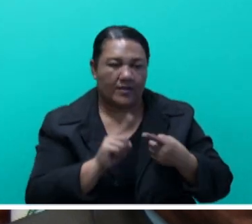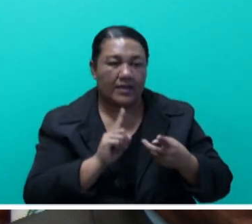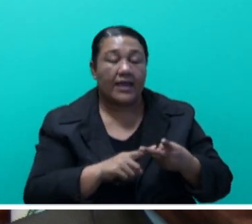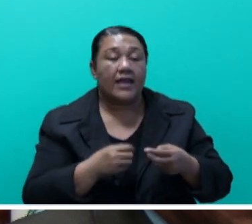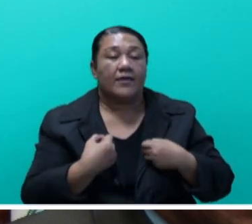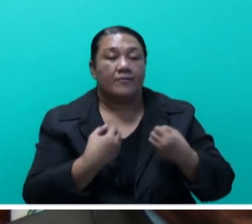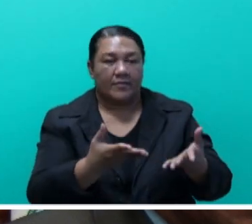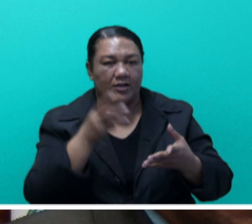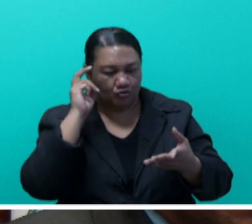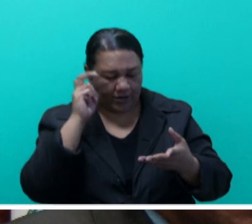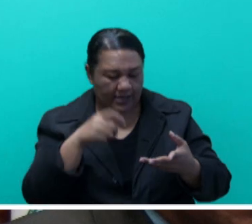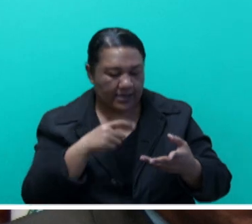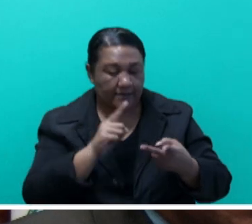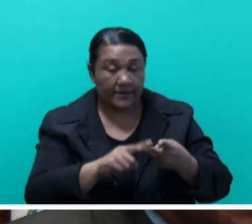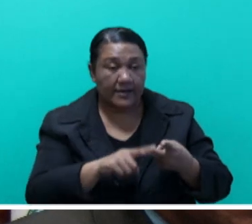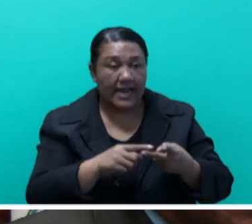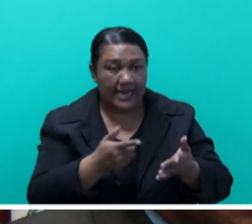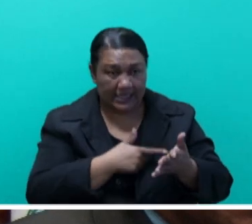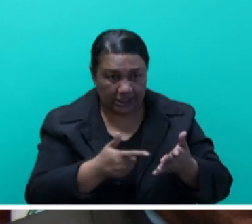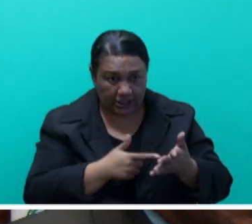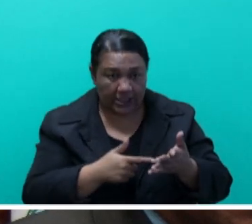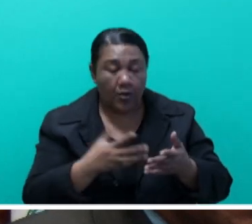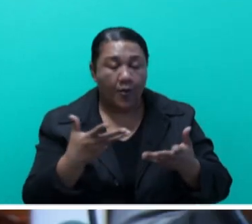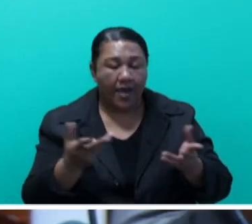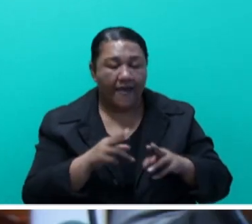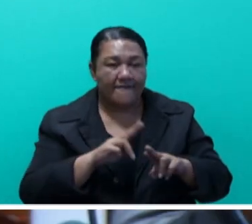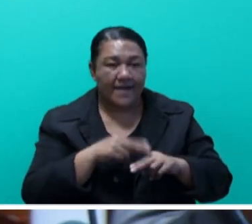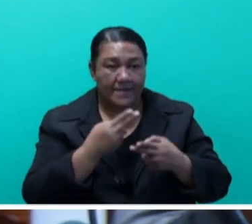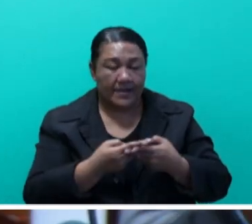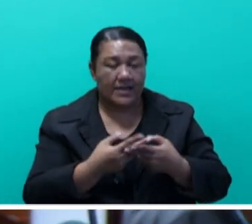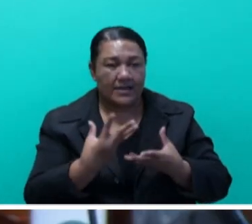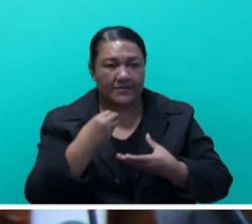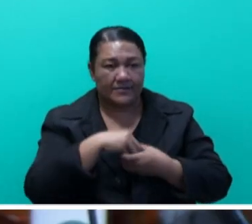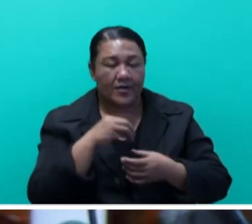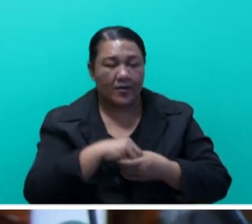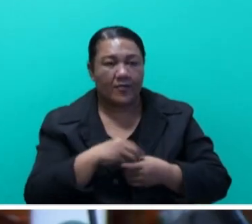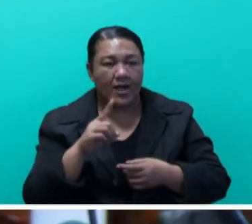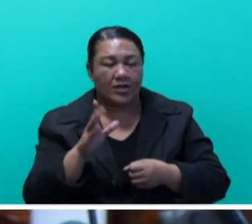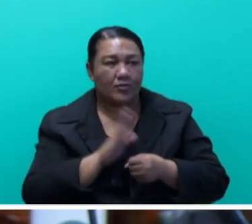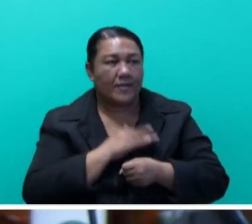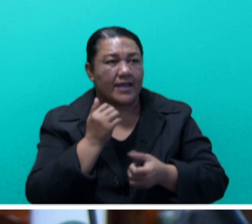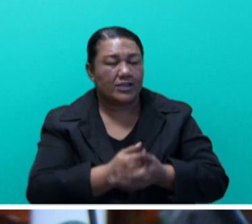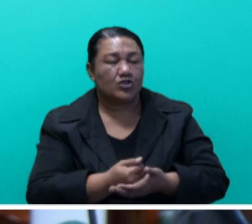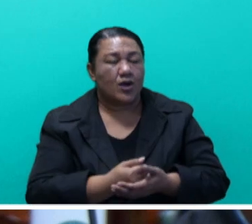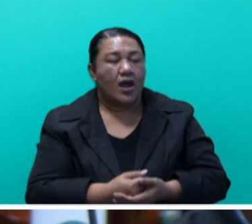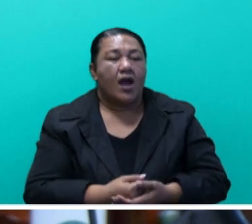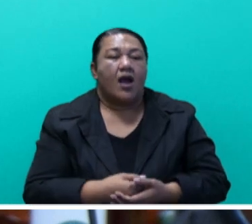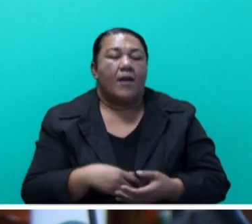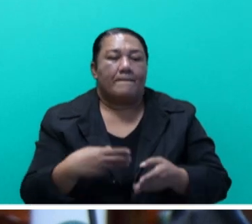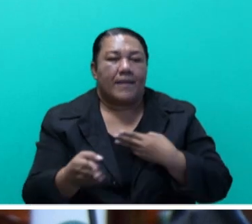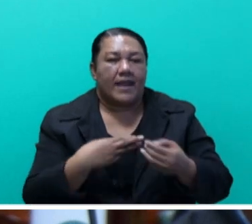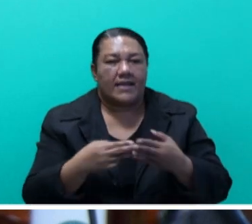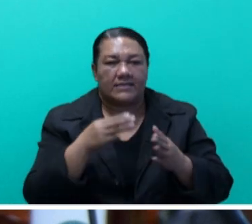programs which the families of workers can actively participate in to ensure that remittances are managed effectively